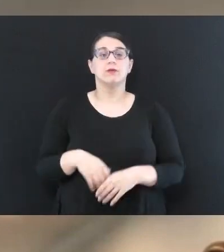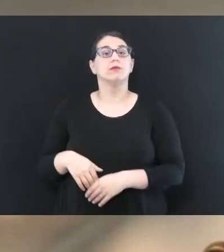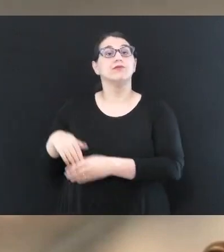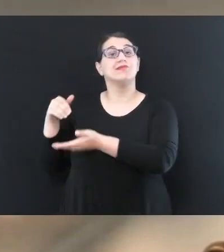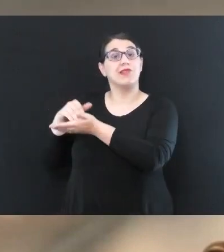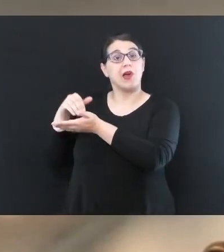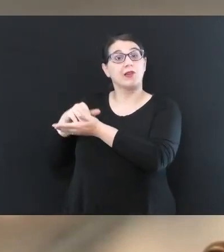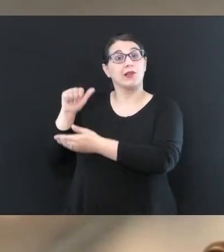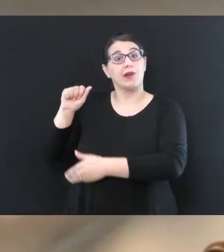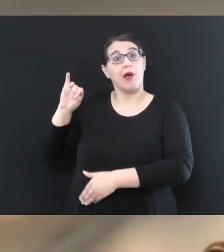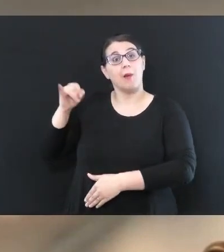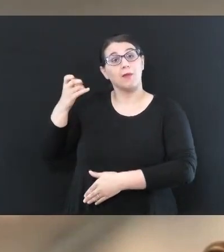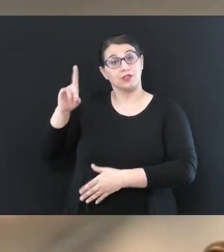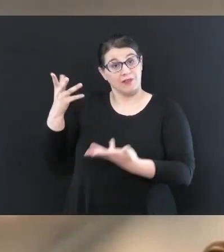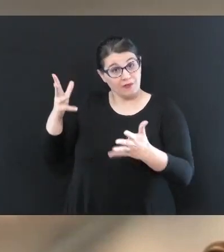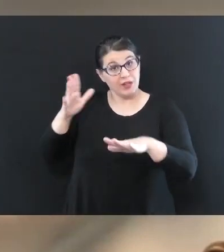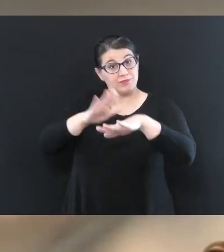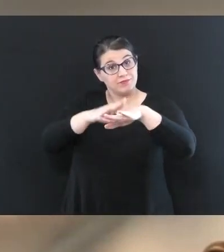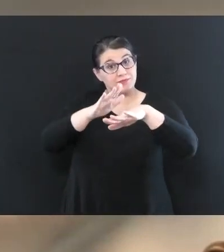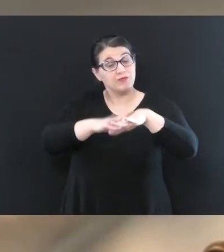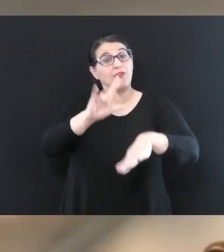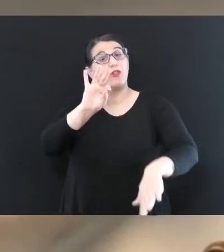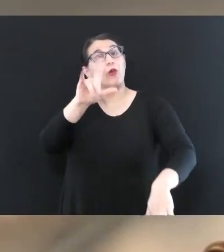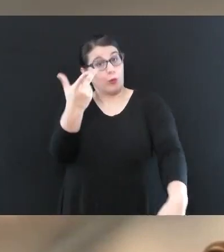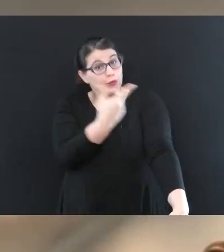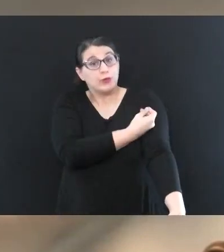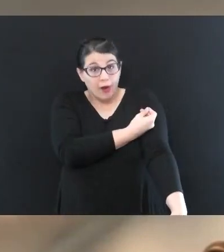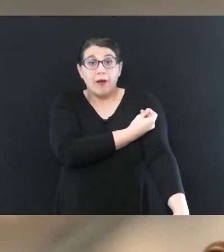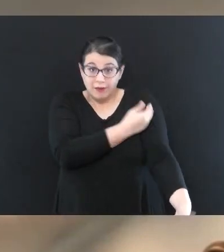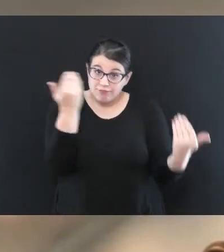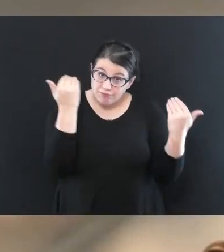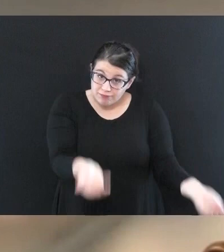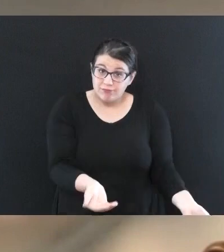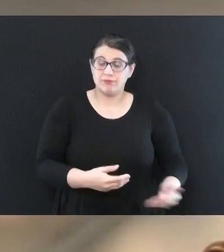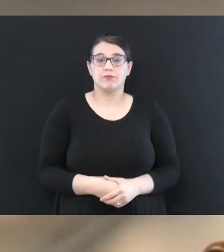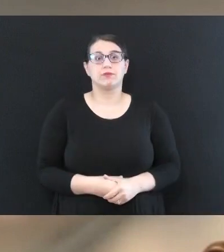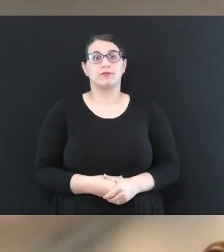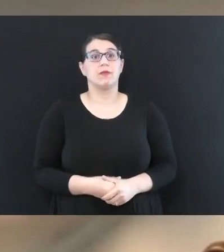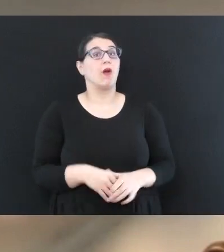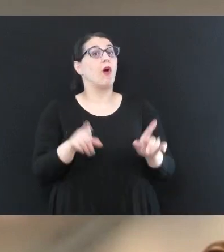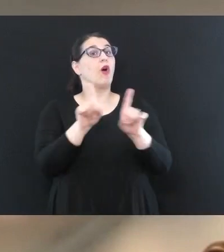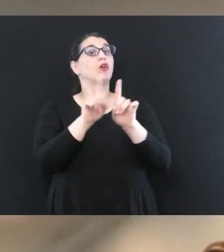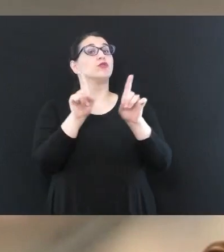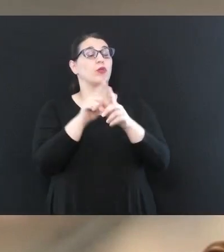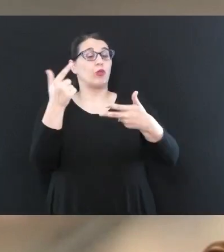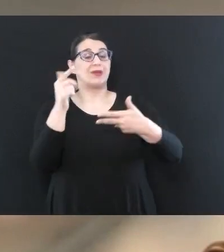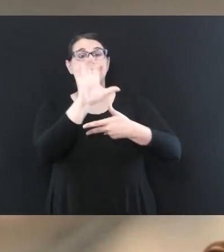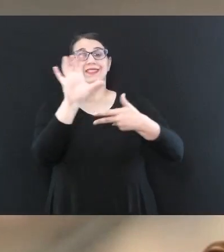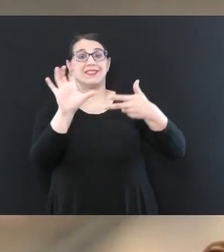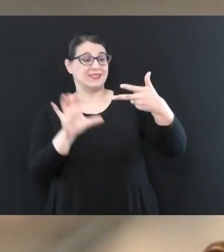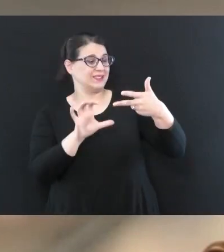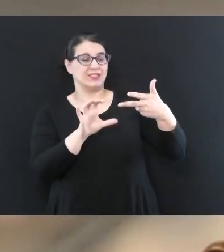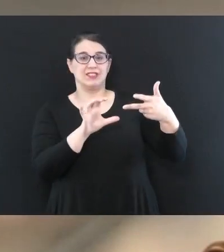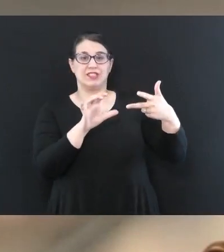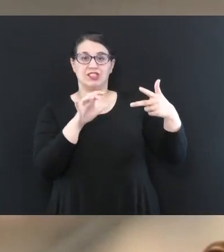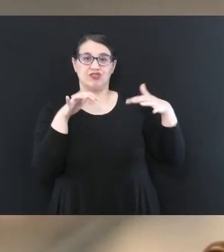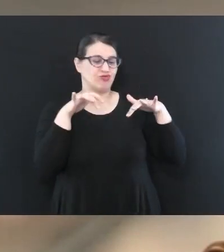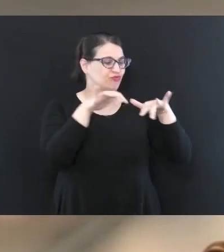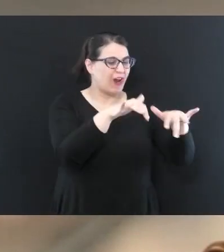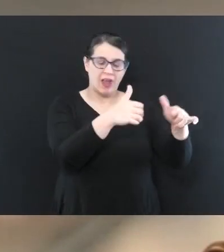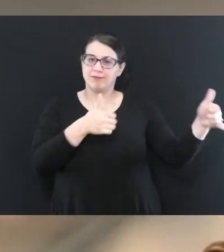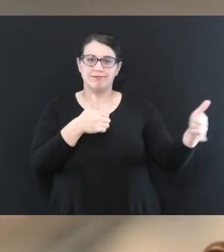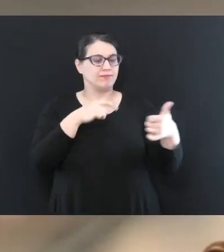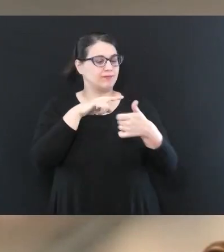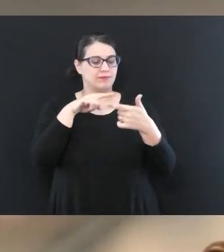flu vaccines and avoid the 3 C's, the crowds, the closed indoor spaces, and the